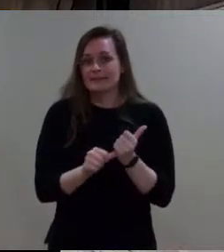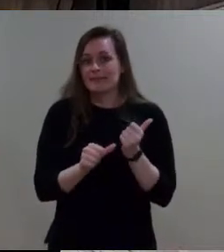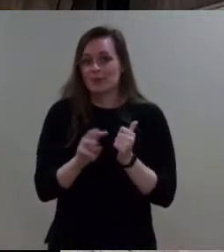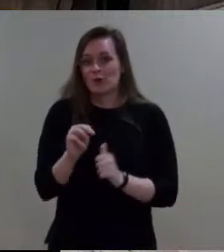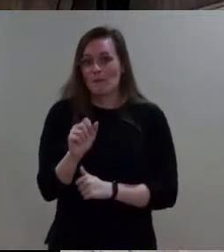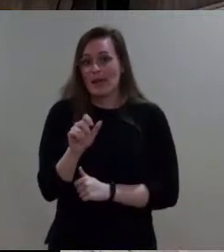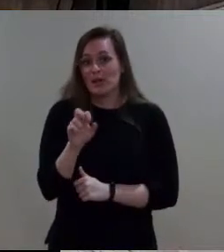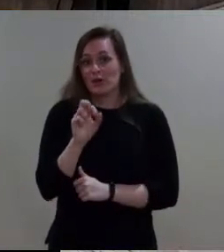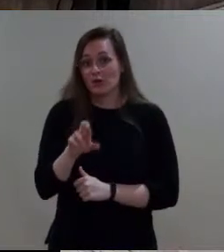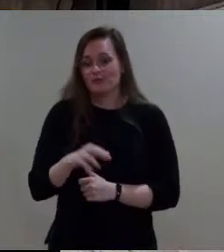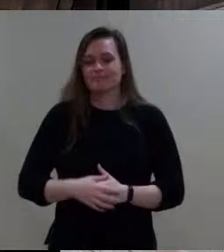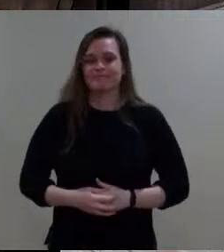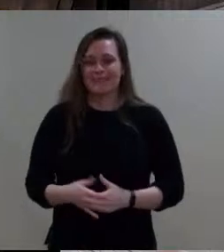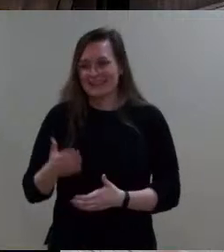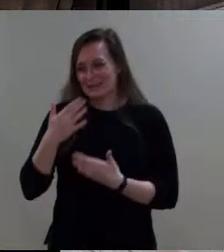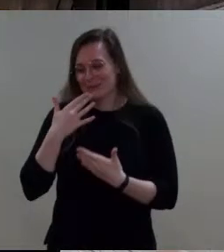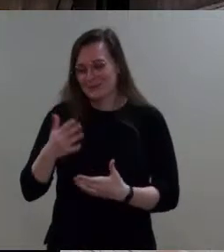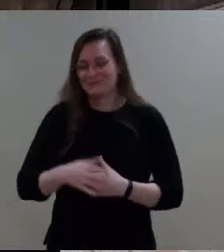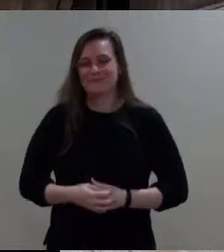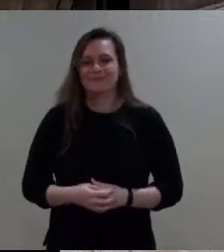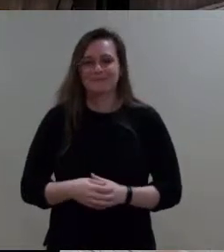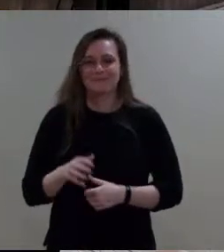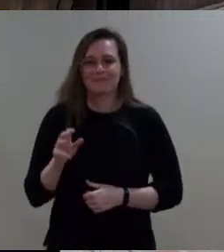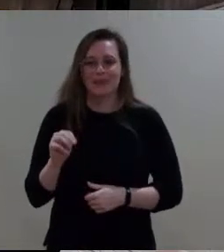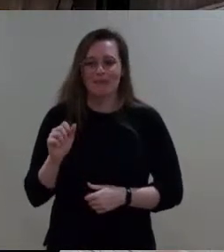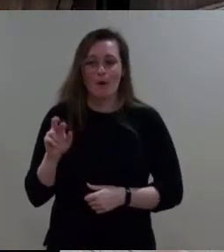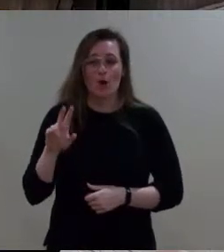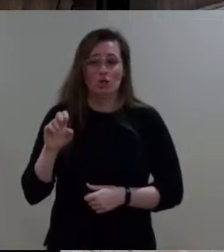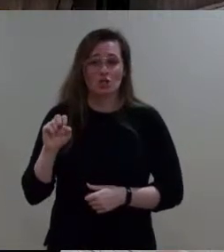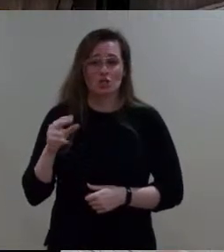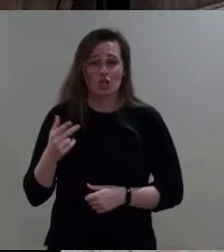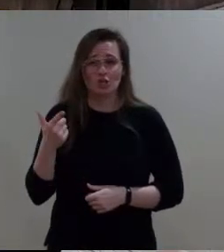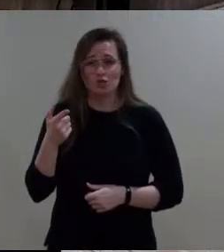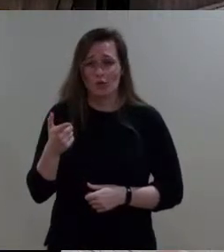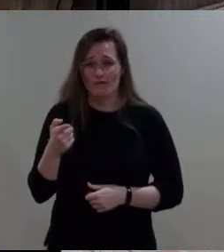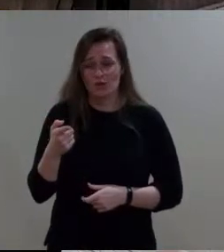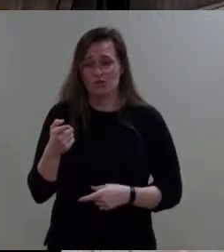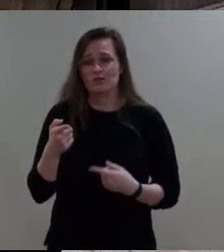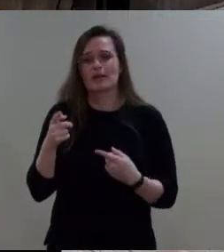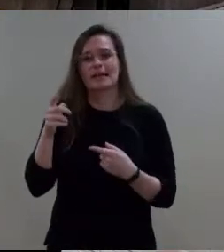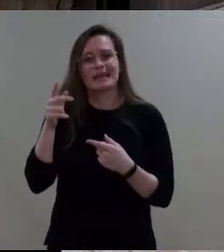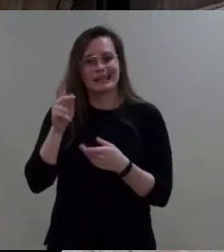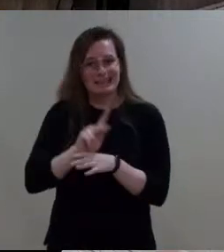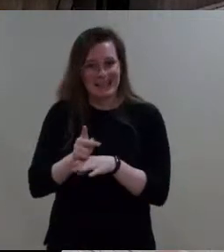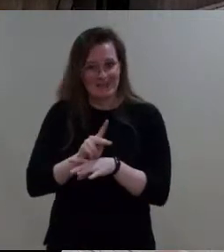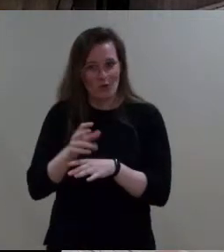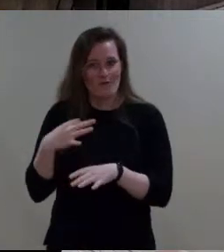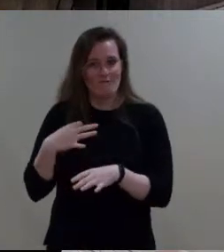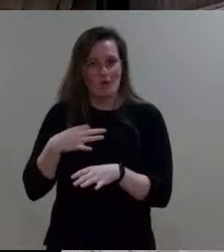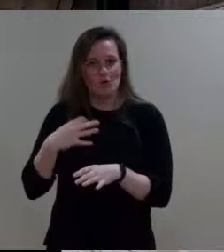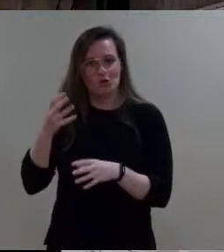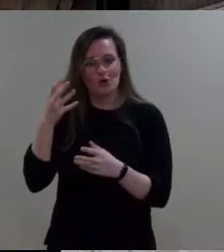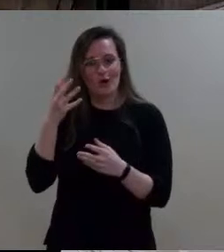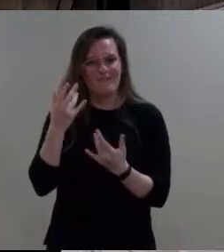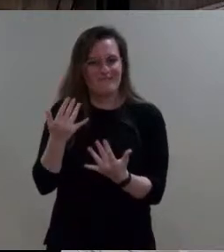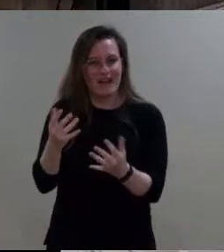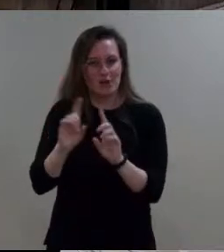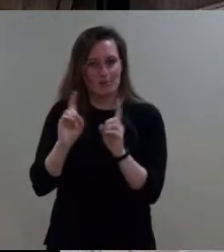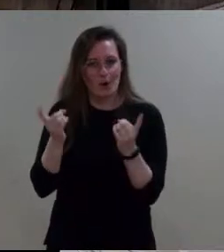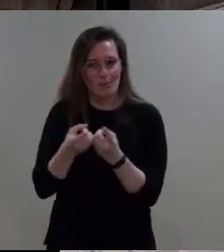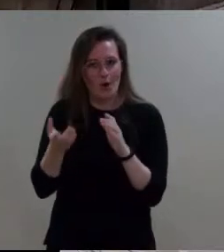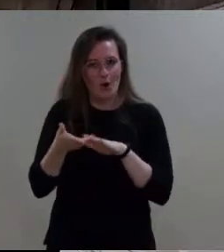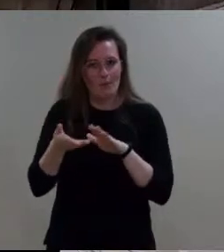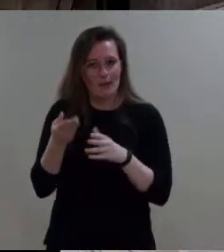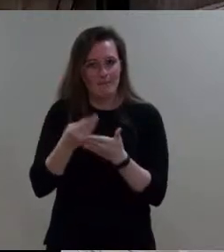Thank you, Mayor. So March the 21st, I attended the Kentville Volunteer Fire Department, the operational budget discussions. I was